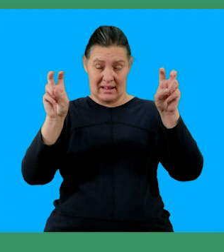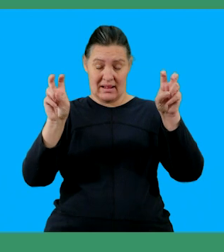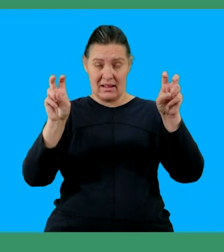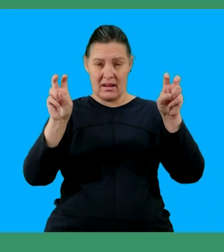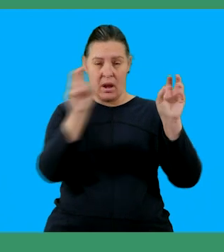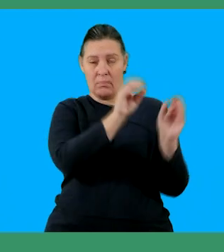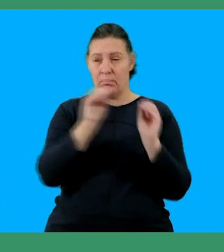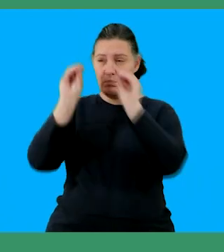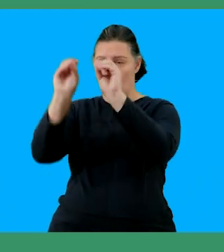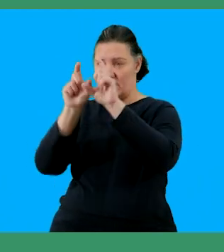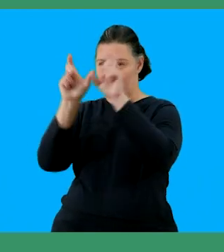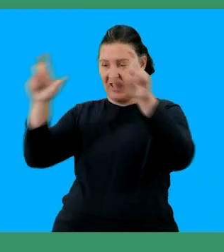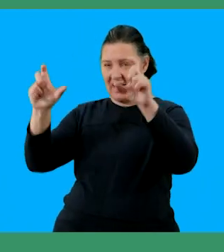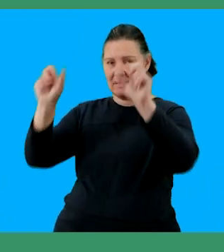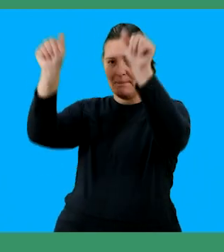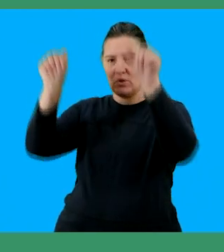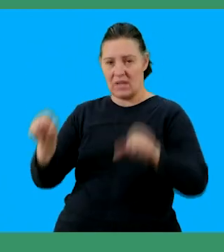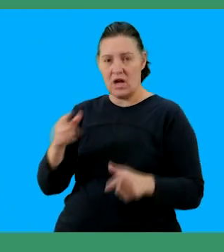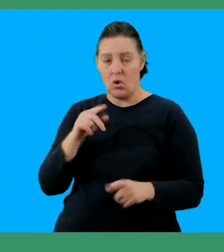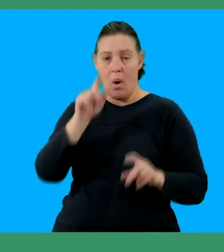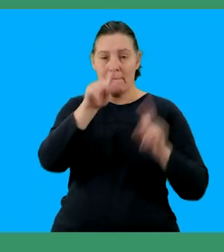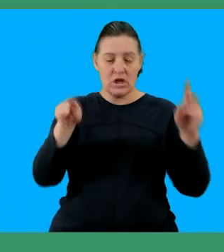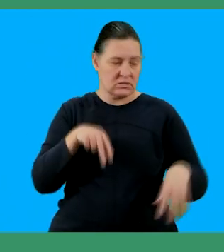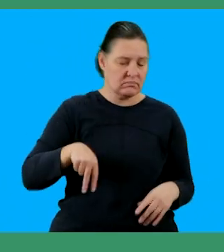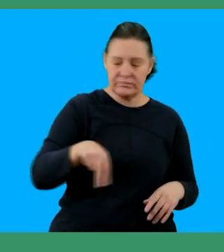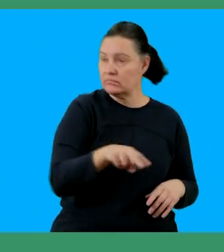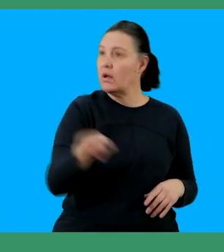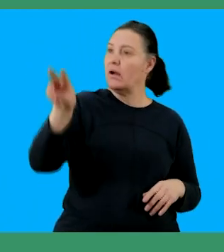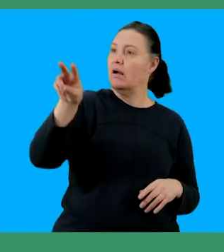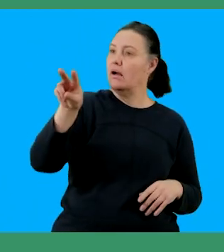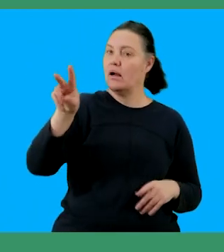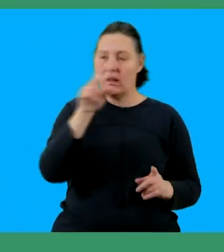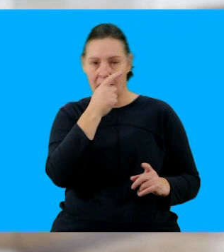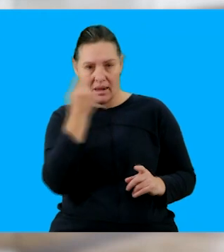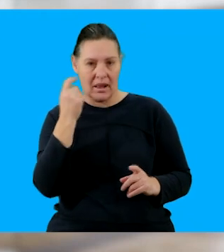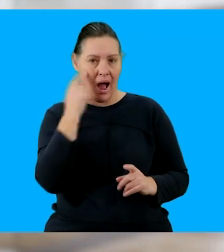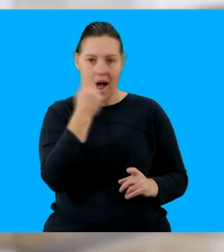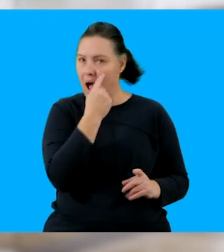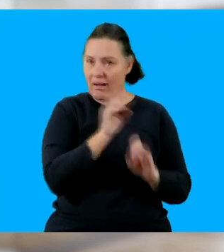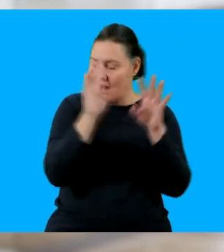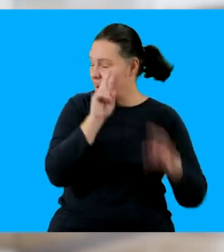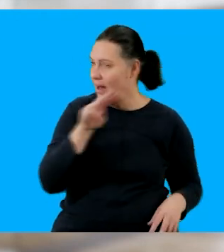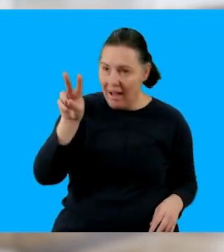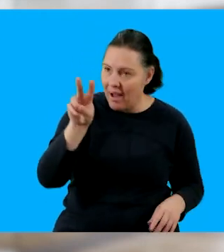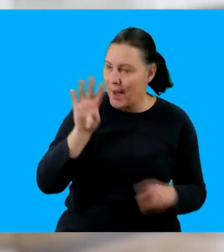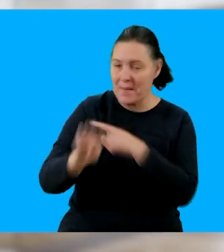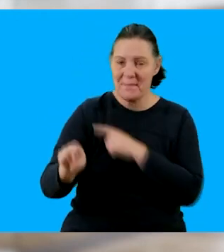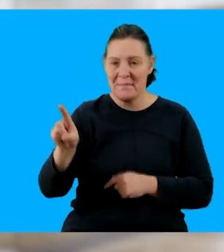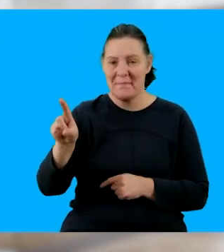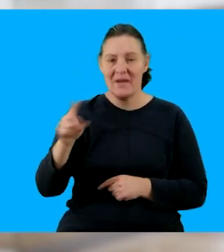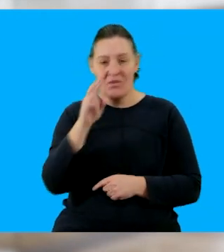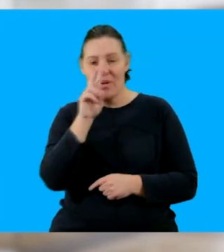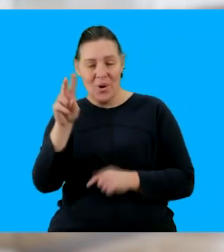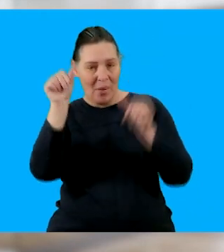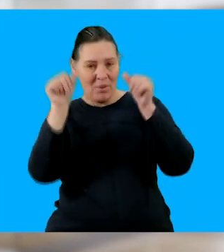to draw attention of the reader. So obviously the title of your poster has to be eye-catching. When the audience just look